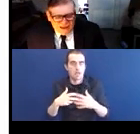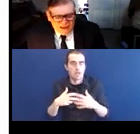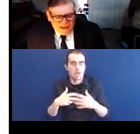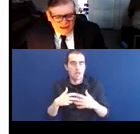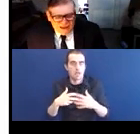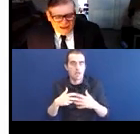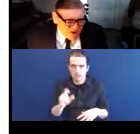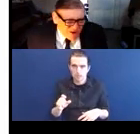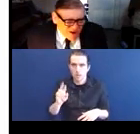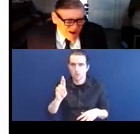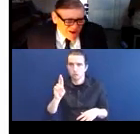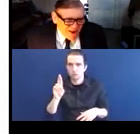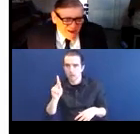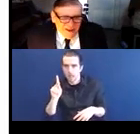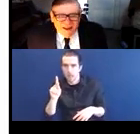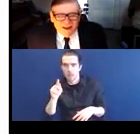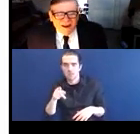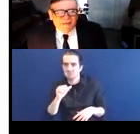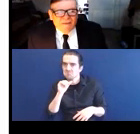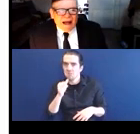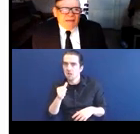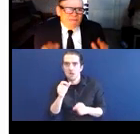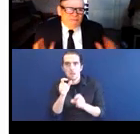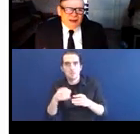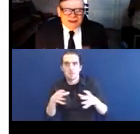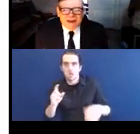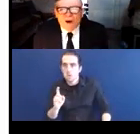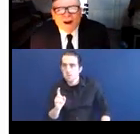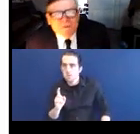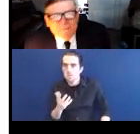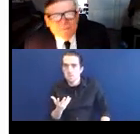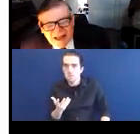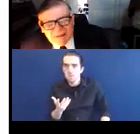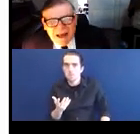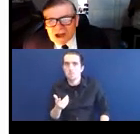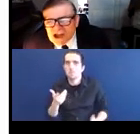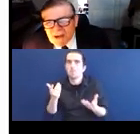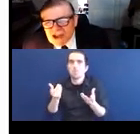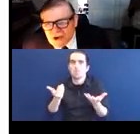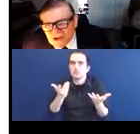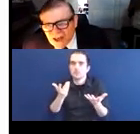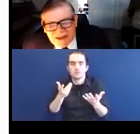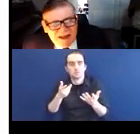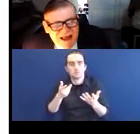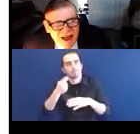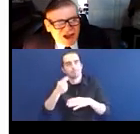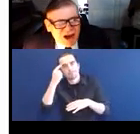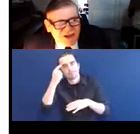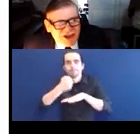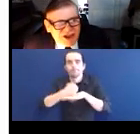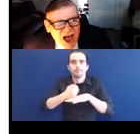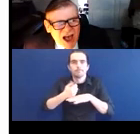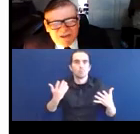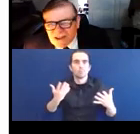on? Well, let's have a look at another map. Now, this is quite a complicated map. It's showing two things. It's